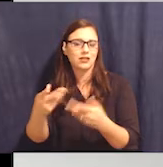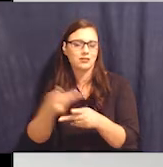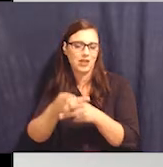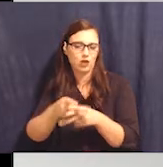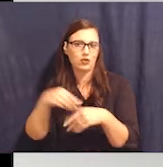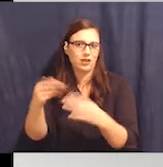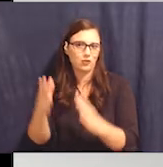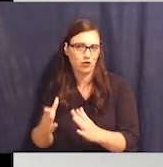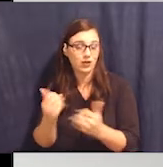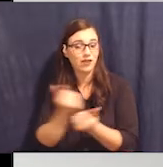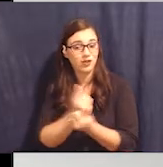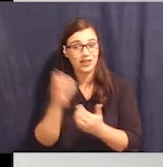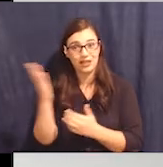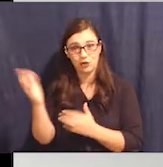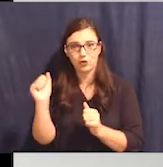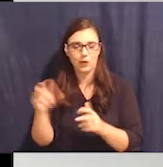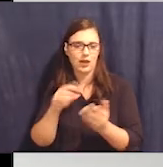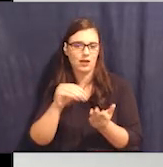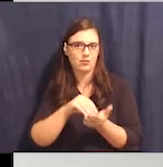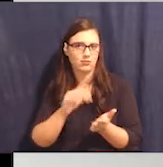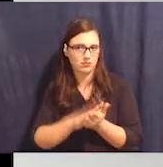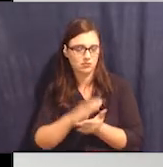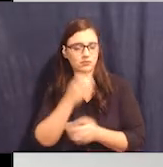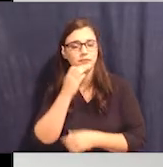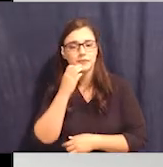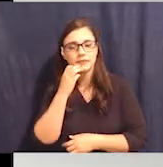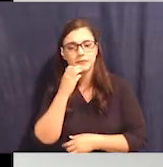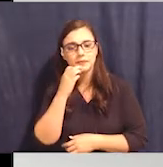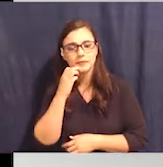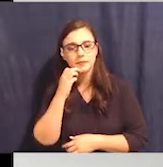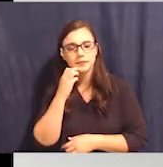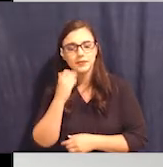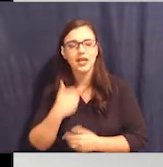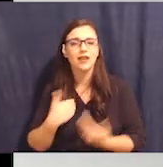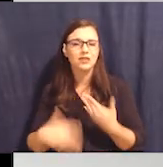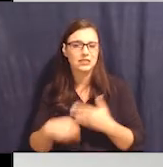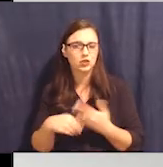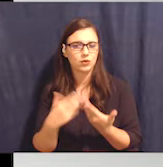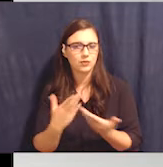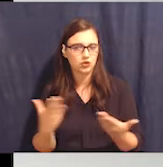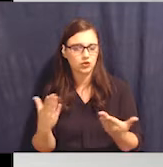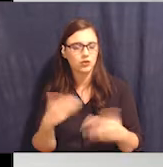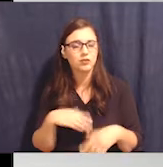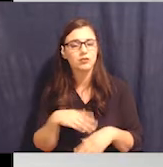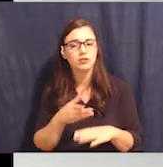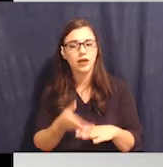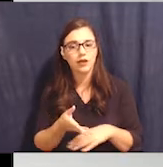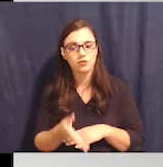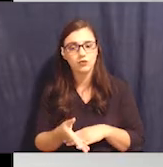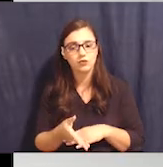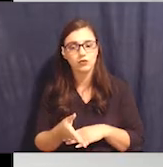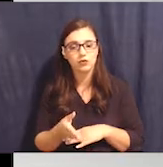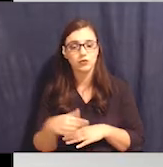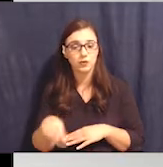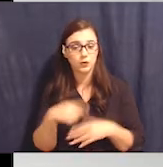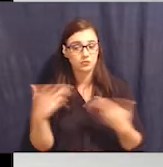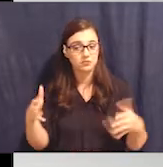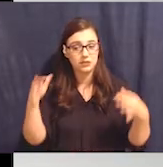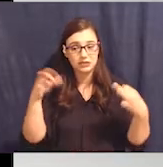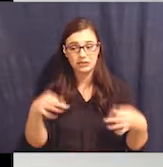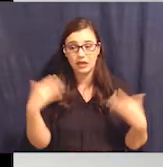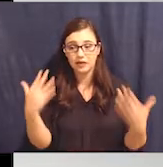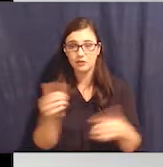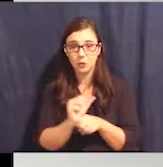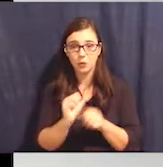Everything that's up here you can put down in print. We have some additional materials. After